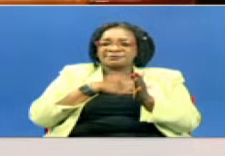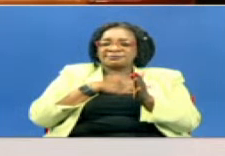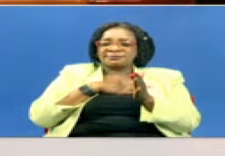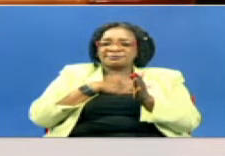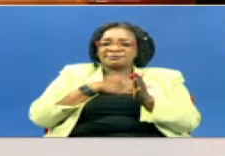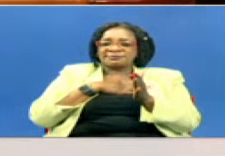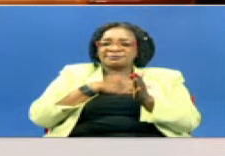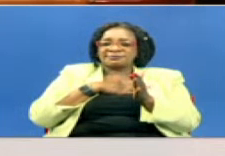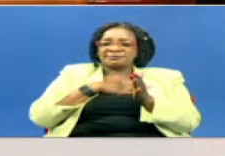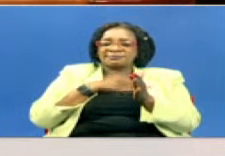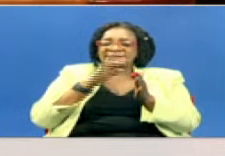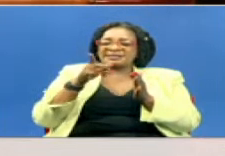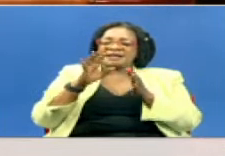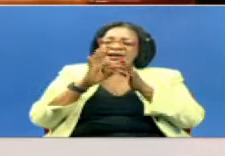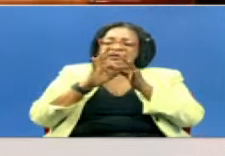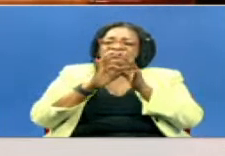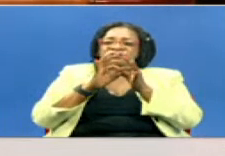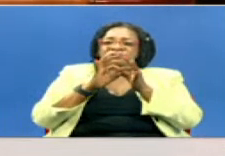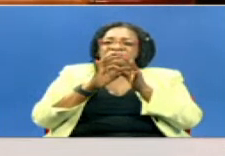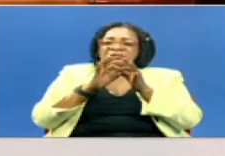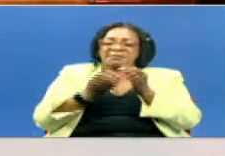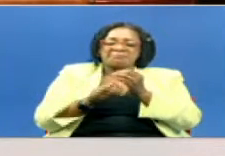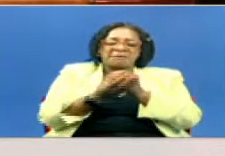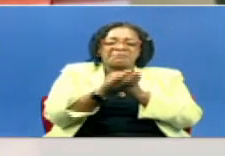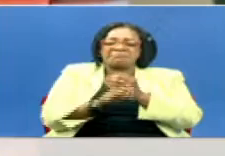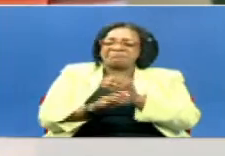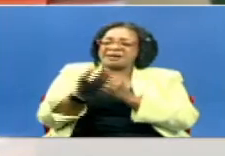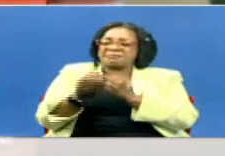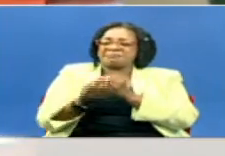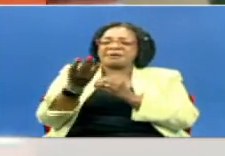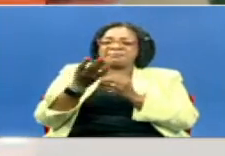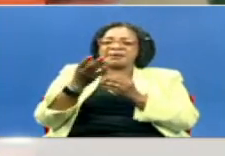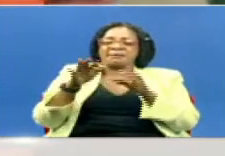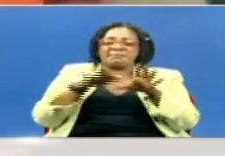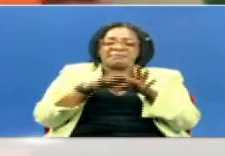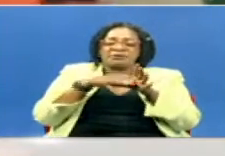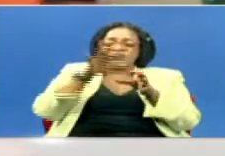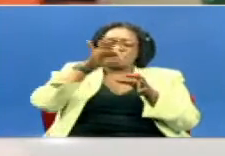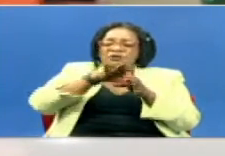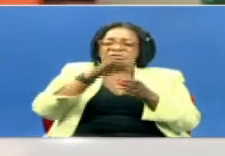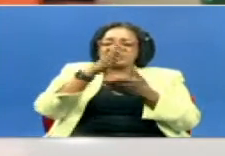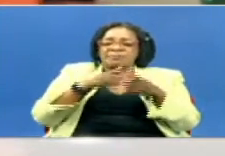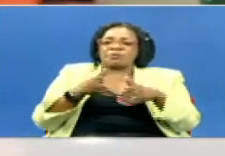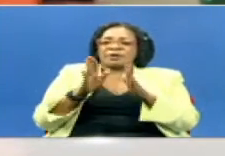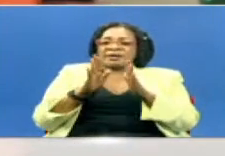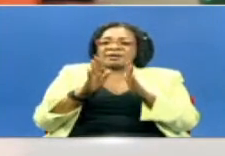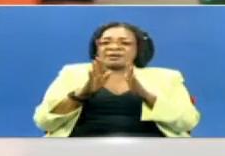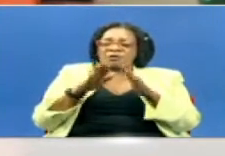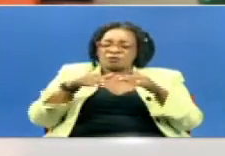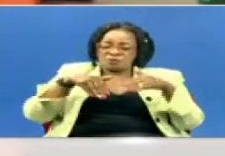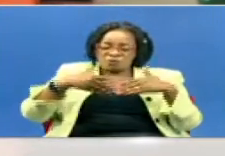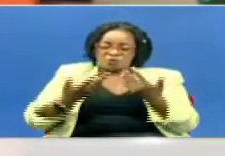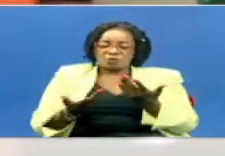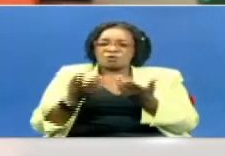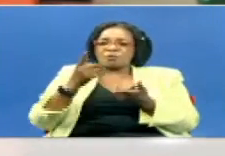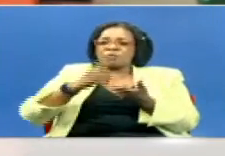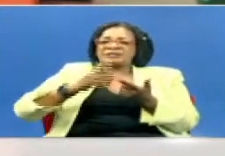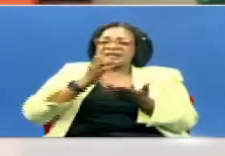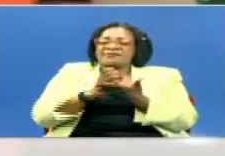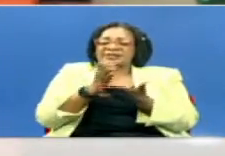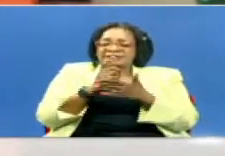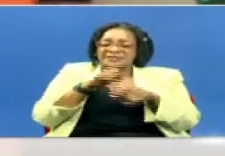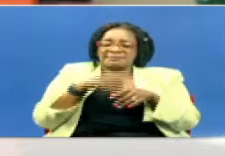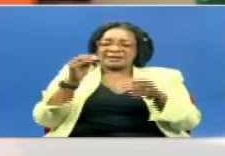this culture of bribing members to vote a certain way. Or, in fact, what was evident during the